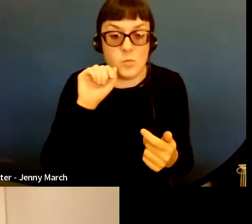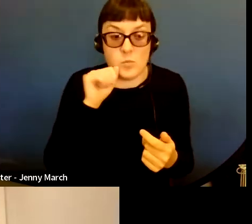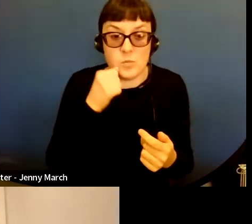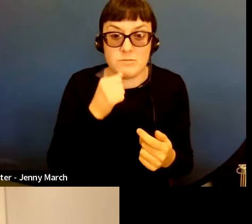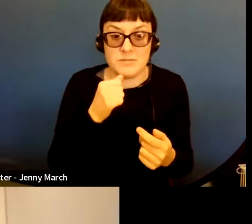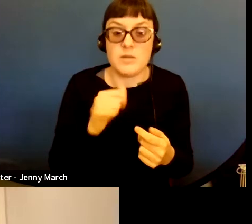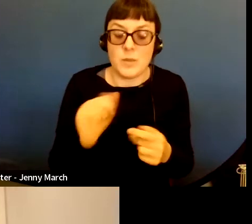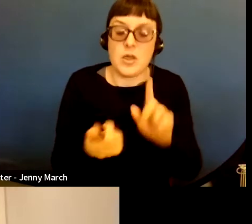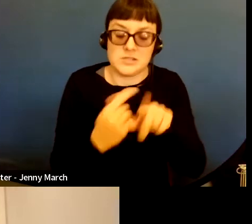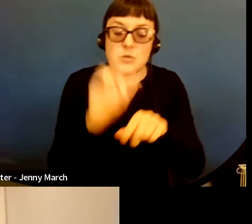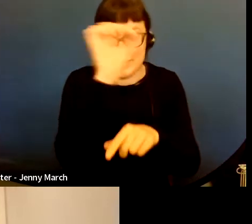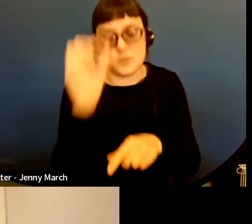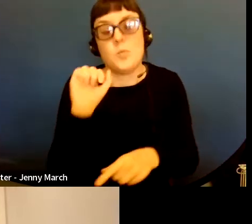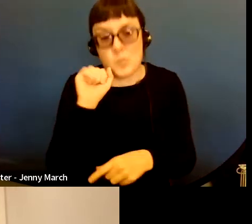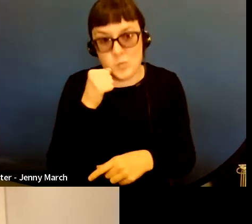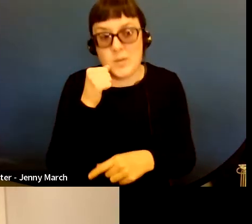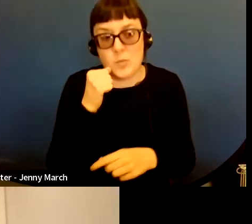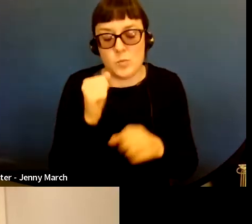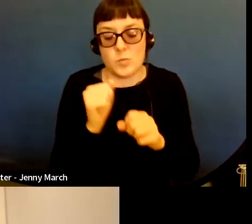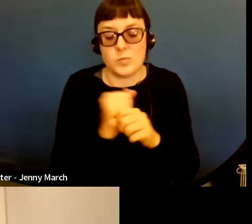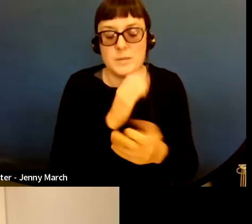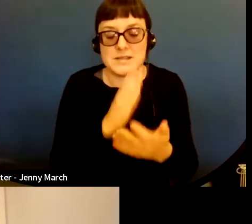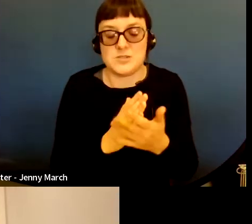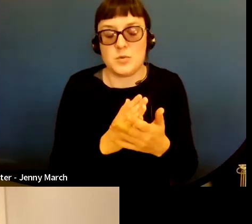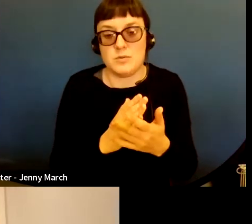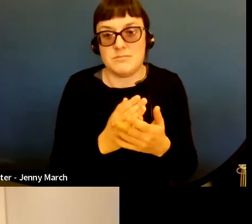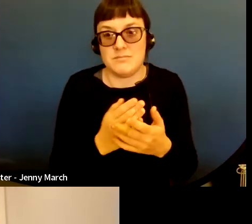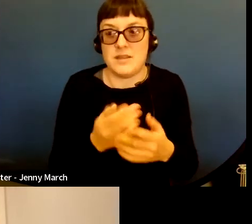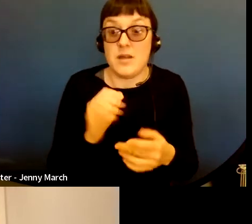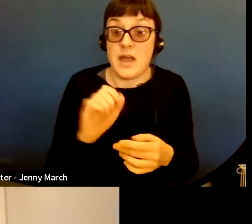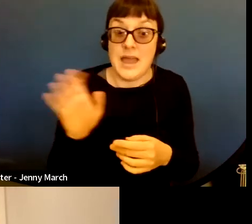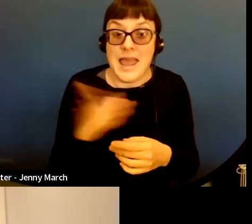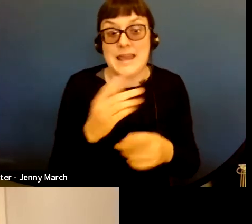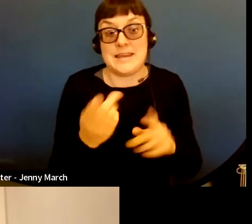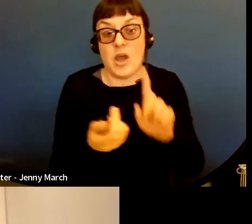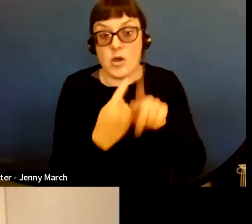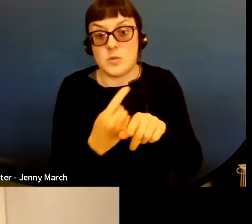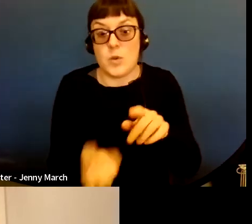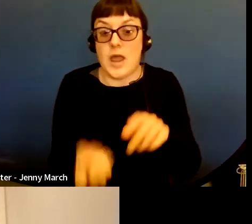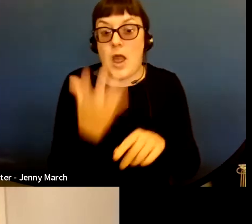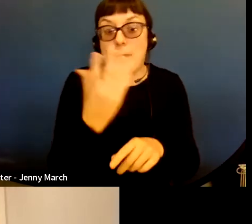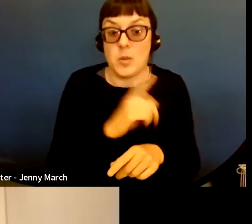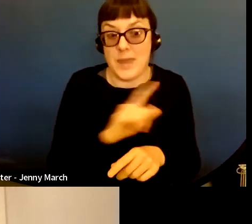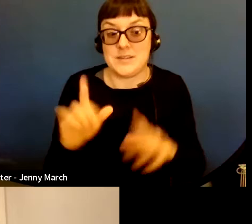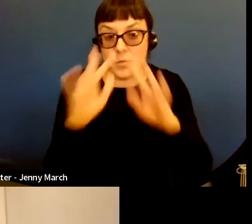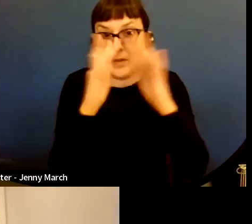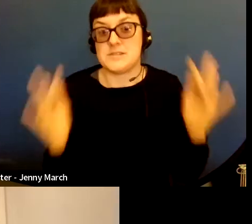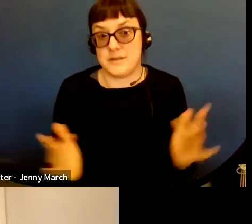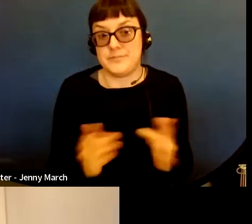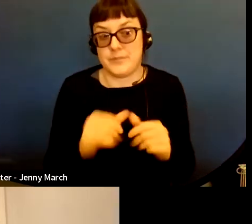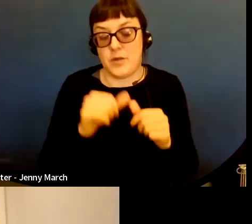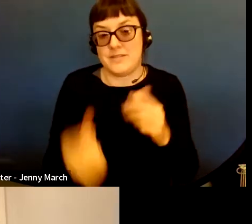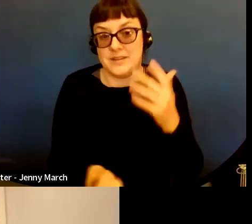question unanswered. We'll make sure to upload the answers to any questions you ask on the website after the